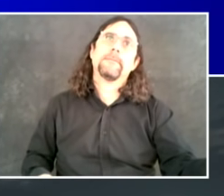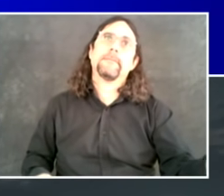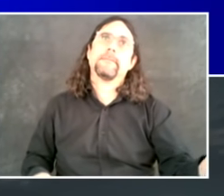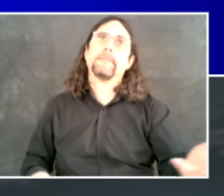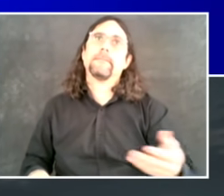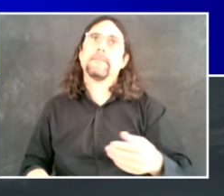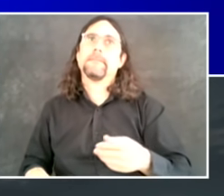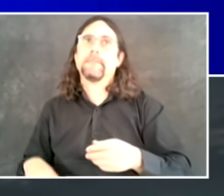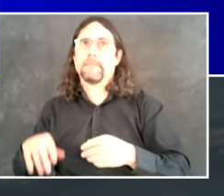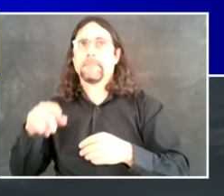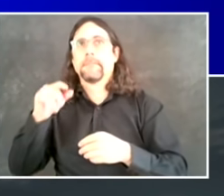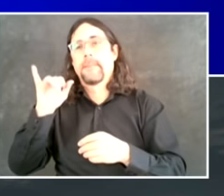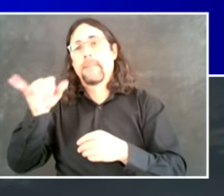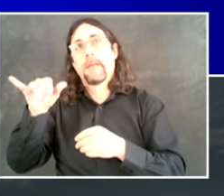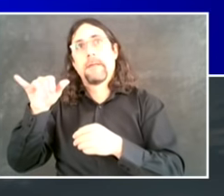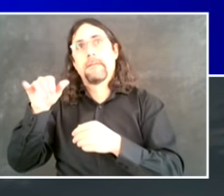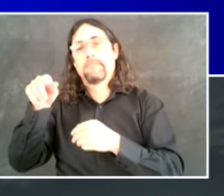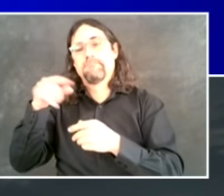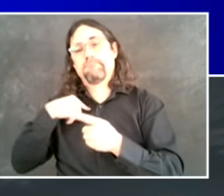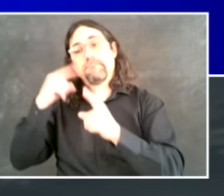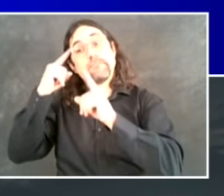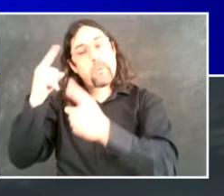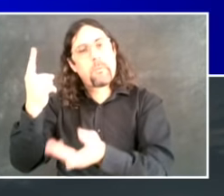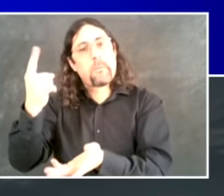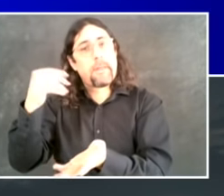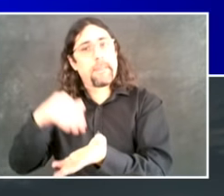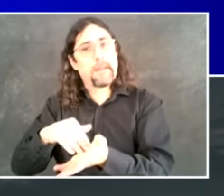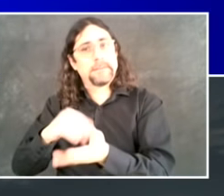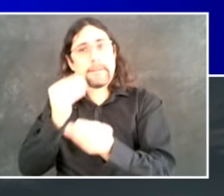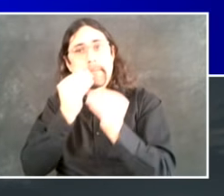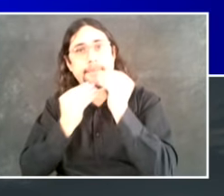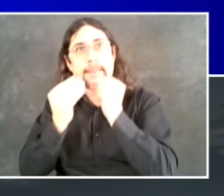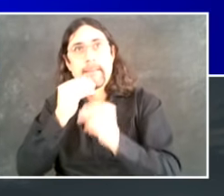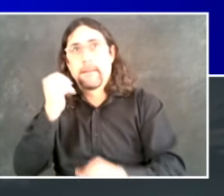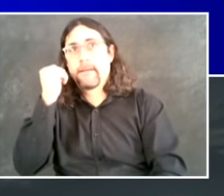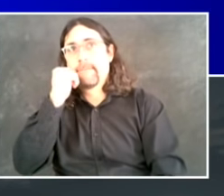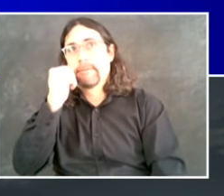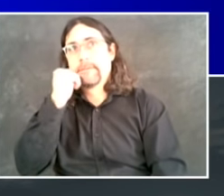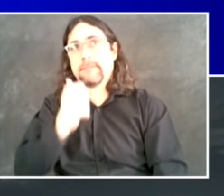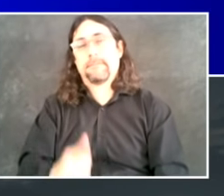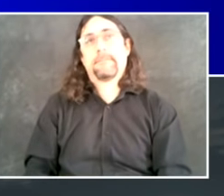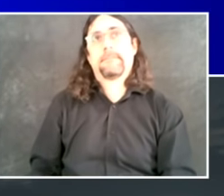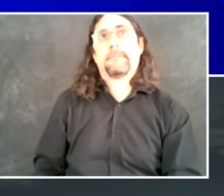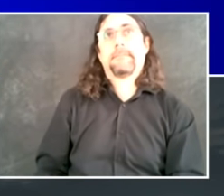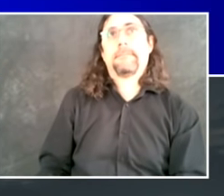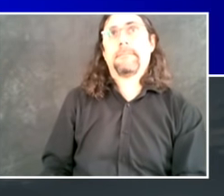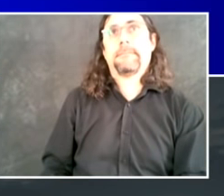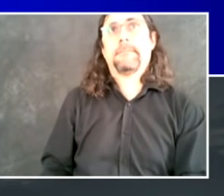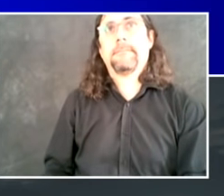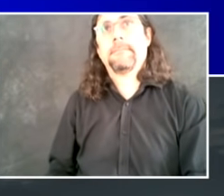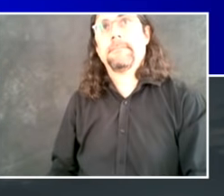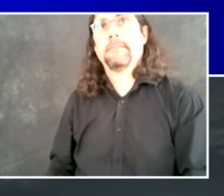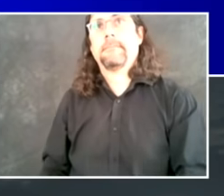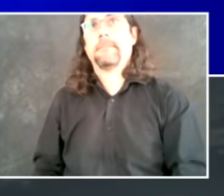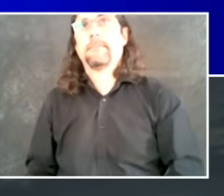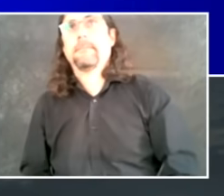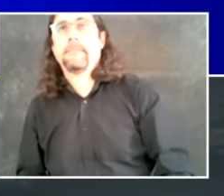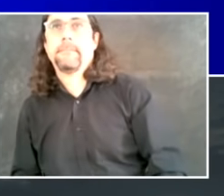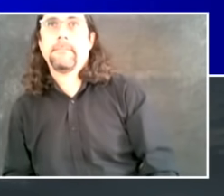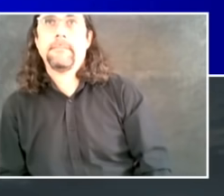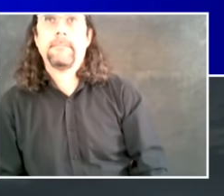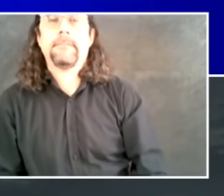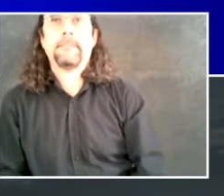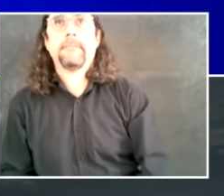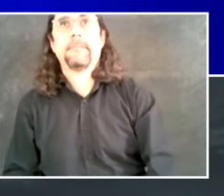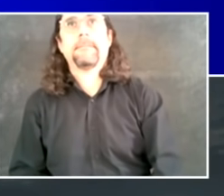nonprofit organization or anybody who thinks they can help us with these immediate needs so we can really expand this meal